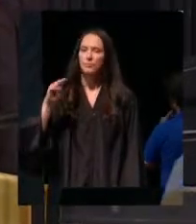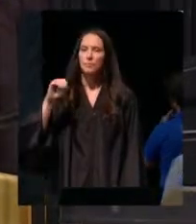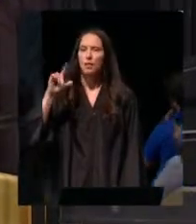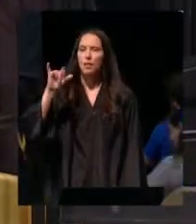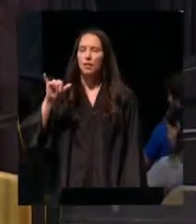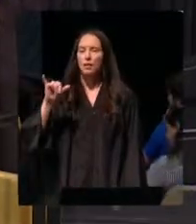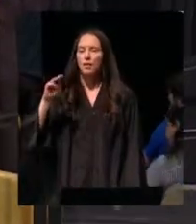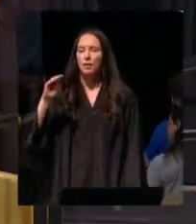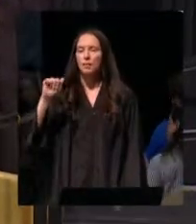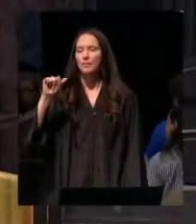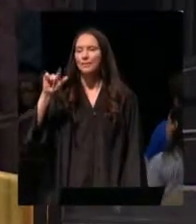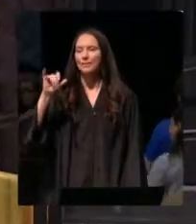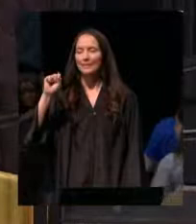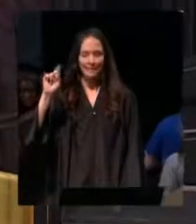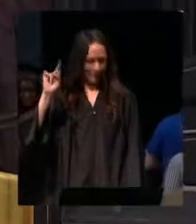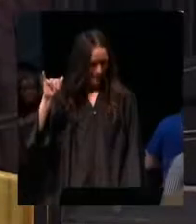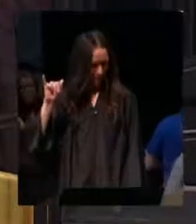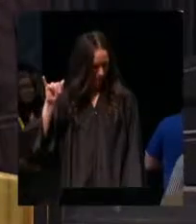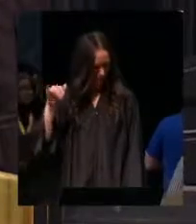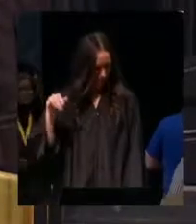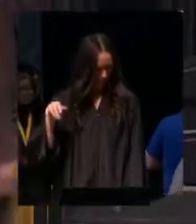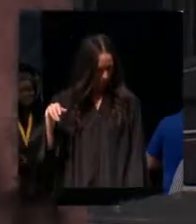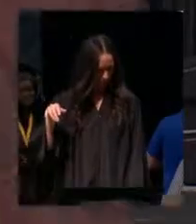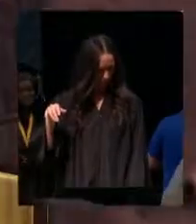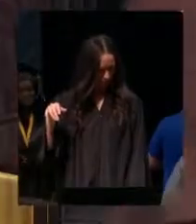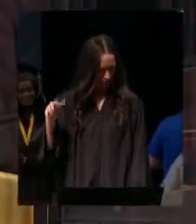Molly Maliski.